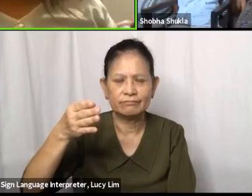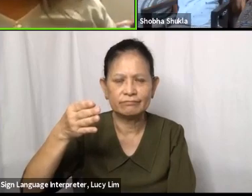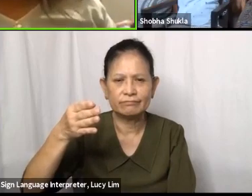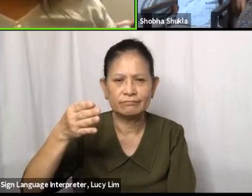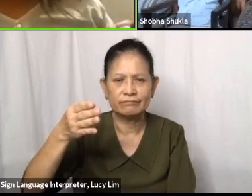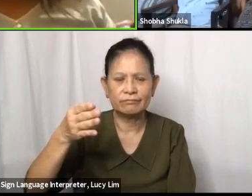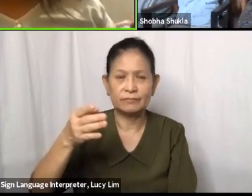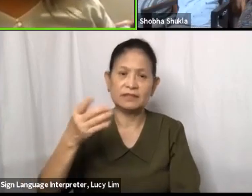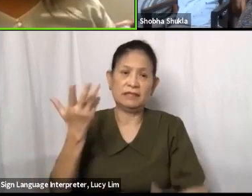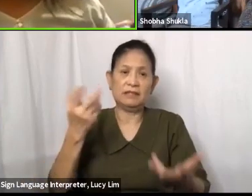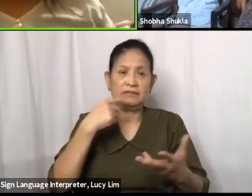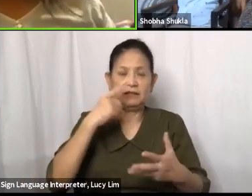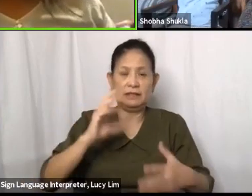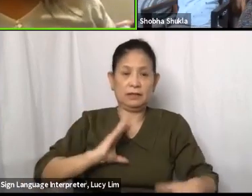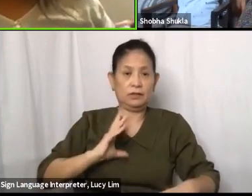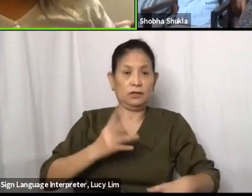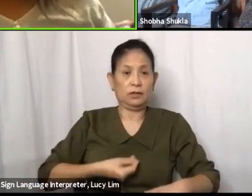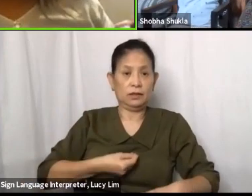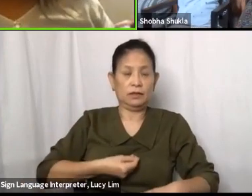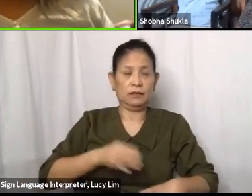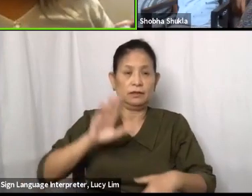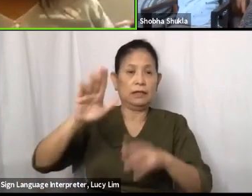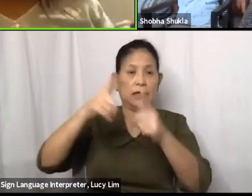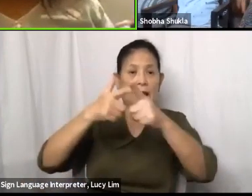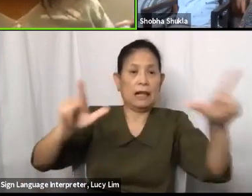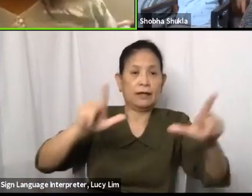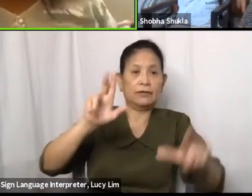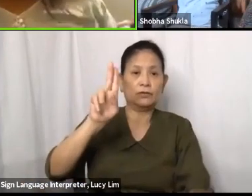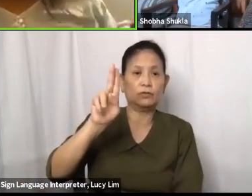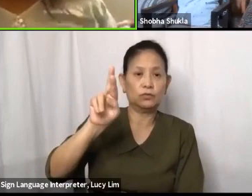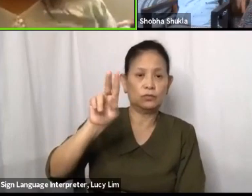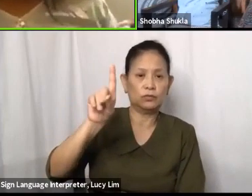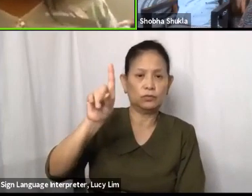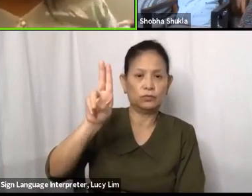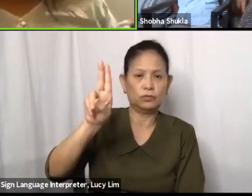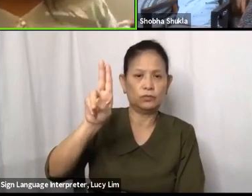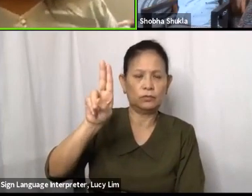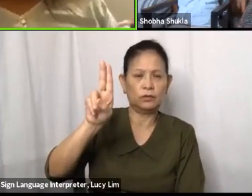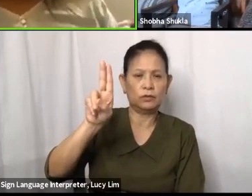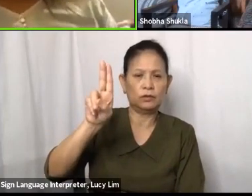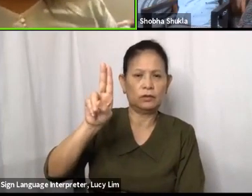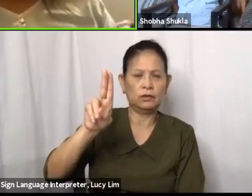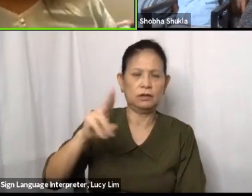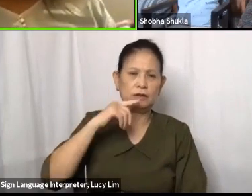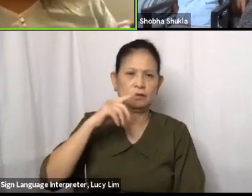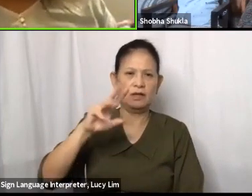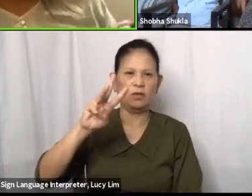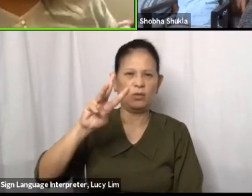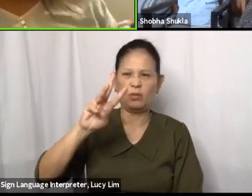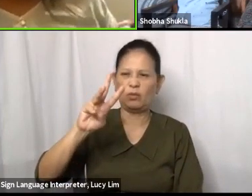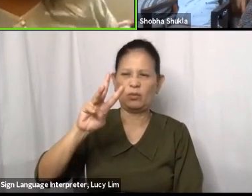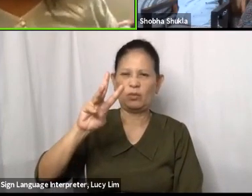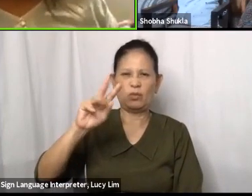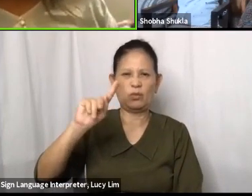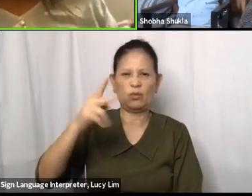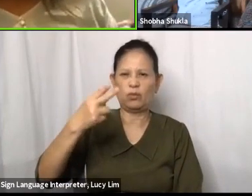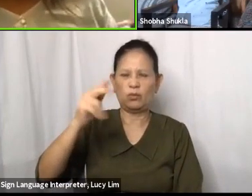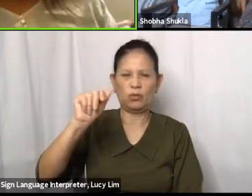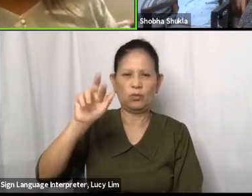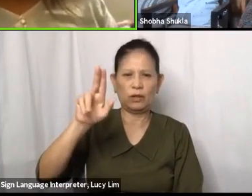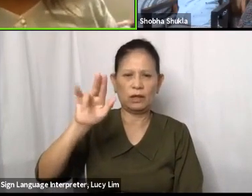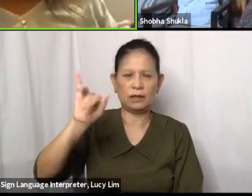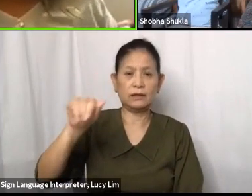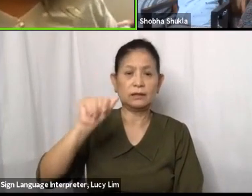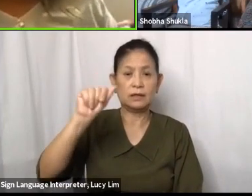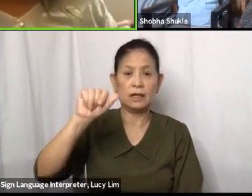term in Urdu or in our culture, it's called the Khwaja Sera basically. Khwaja Sera is the right word which